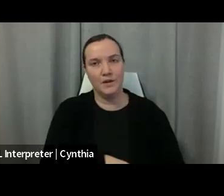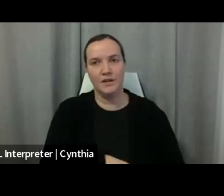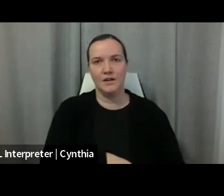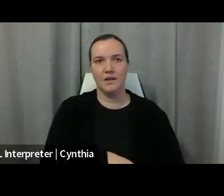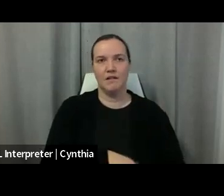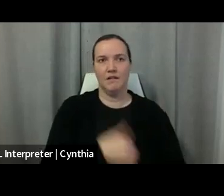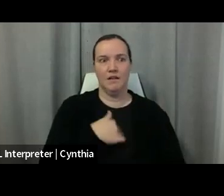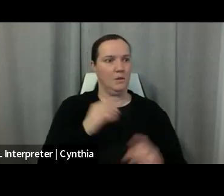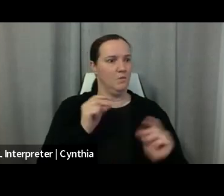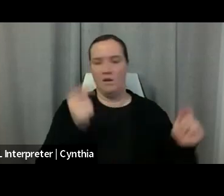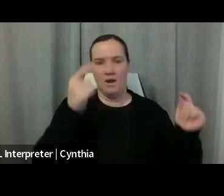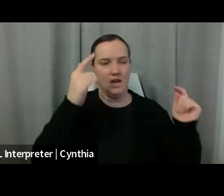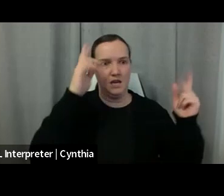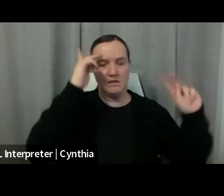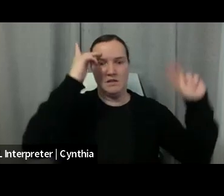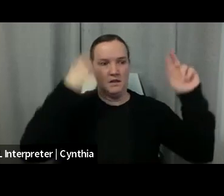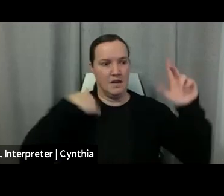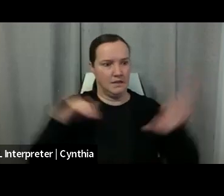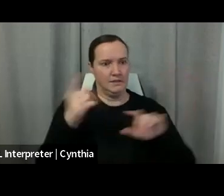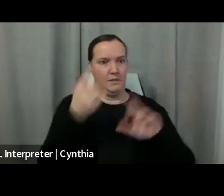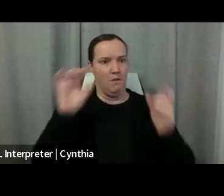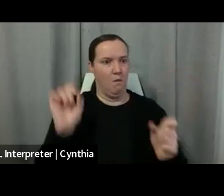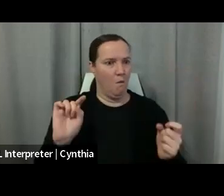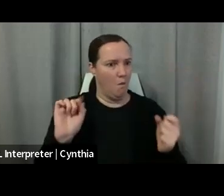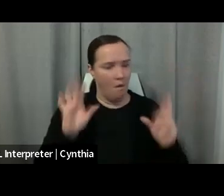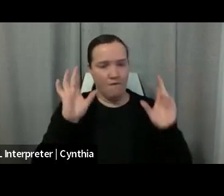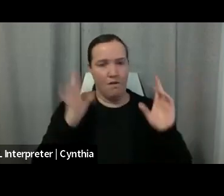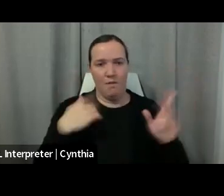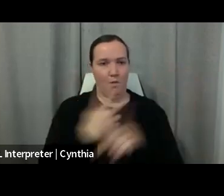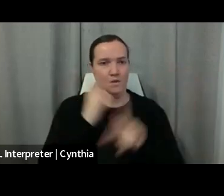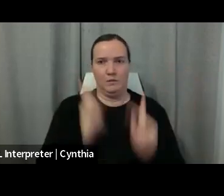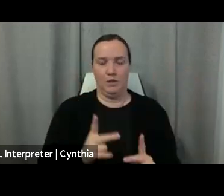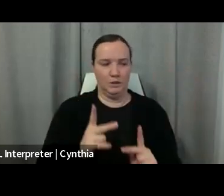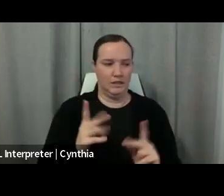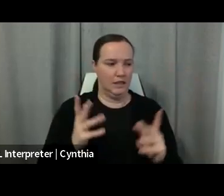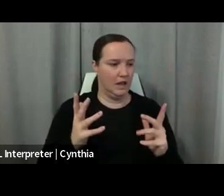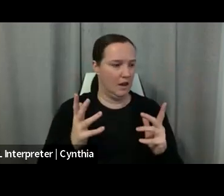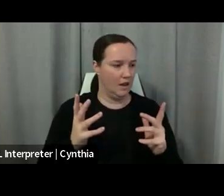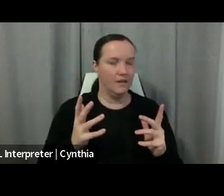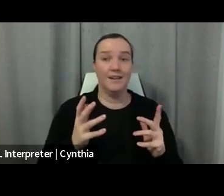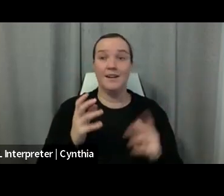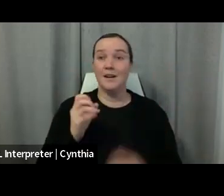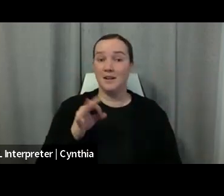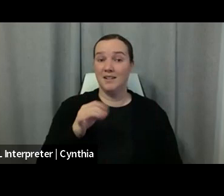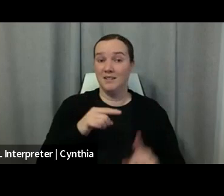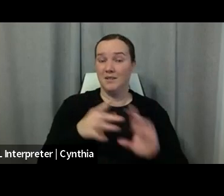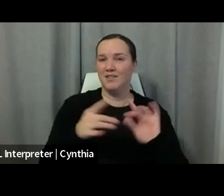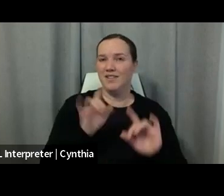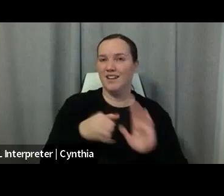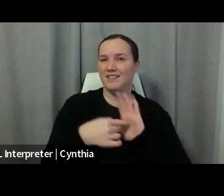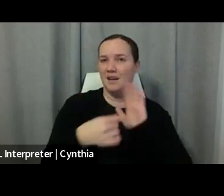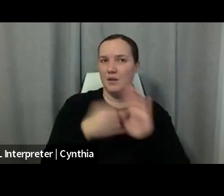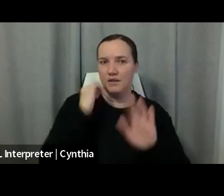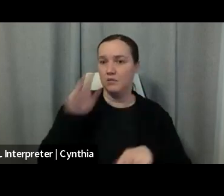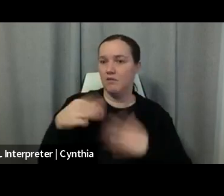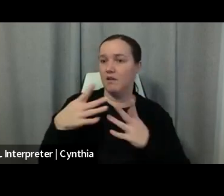you, I go right into, oh my God, I must have done something really horrible. I'm the worst person in the world. And even when they, as you said, you gave the example, even when it's delivered